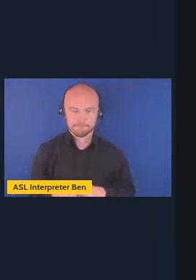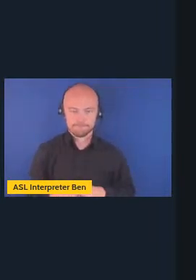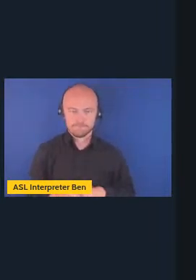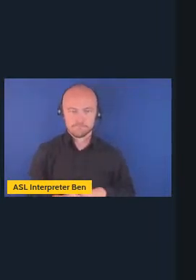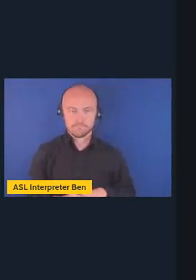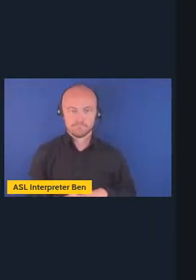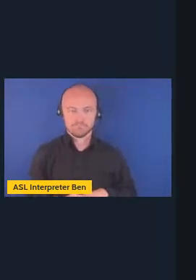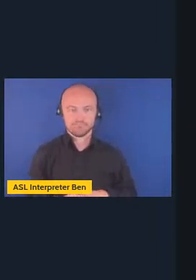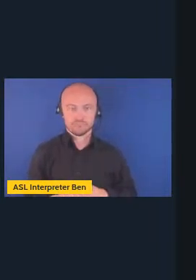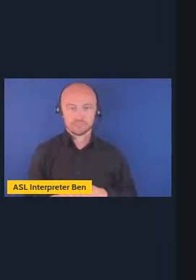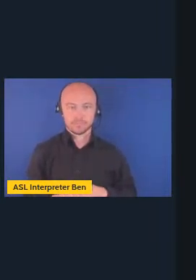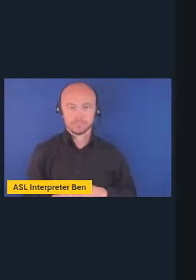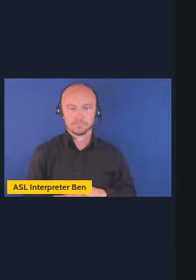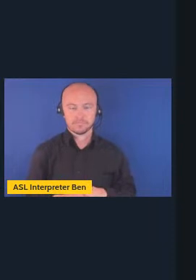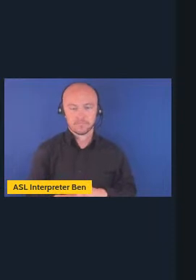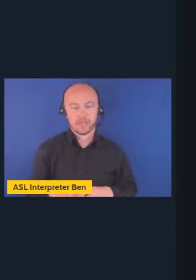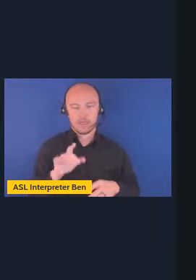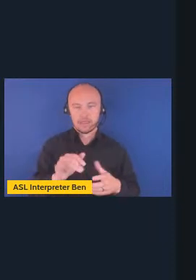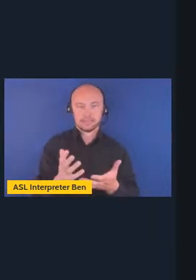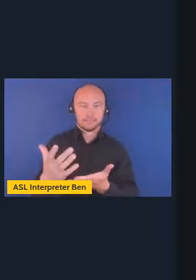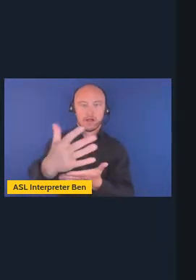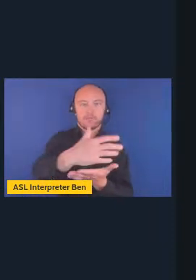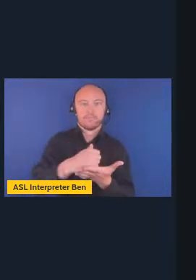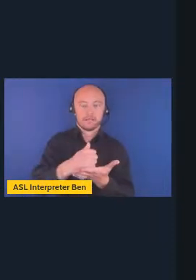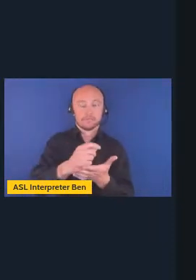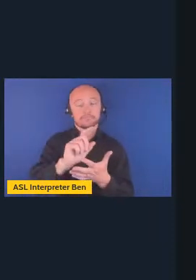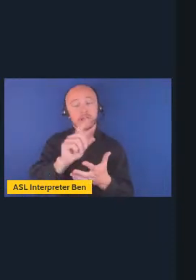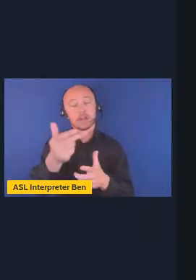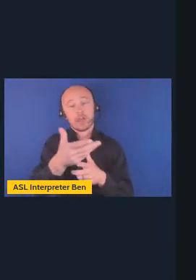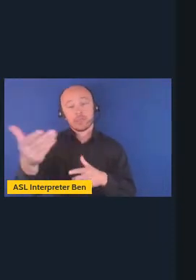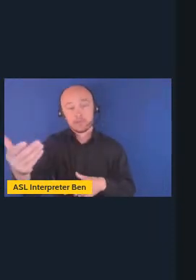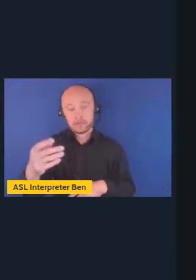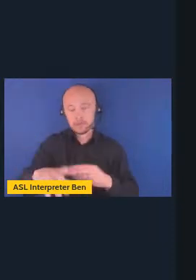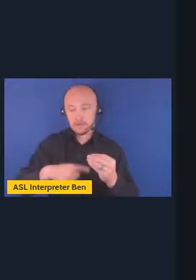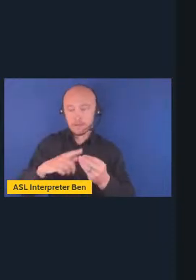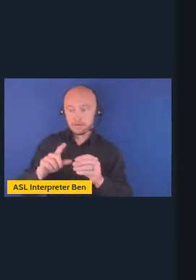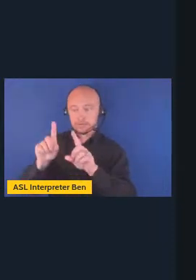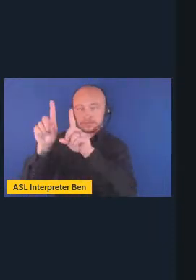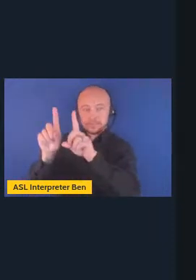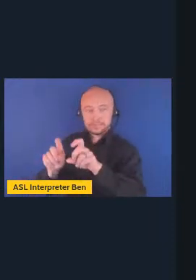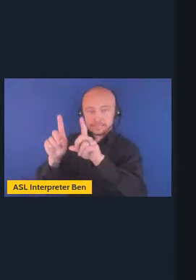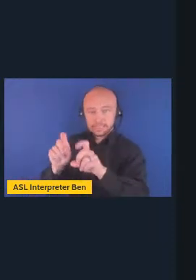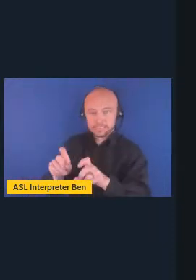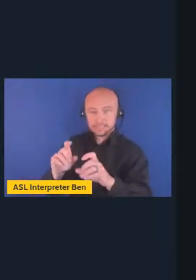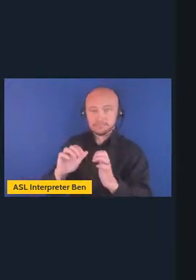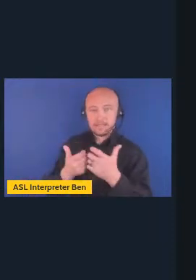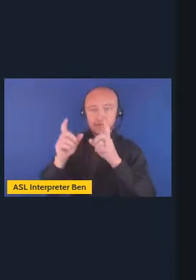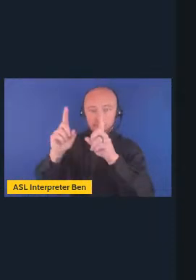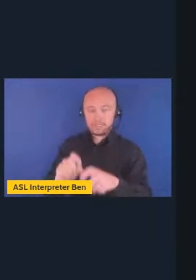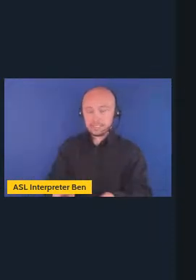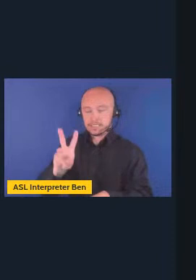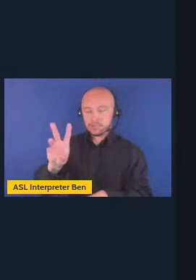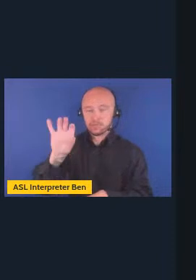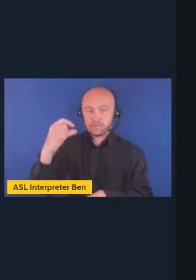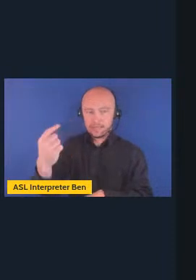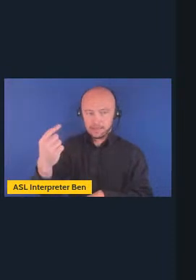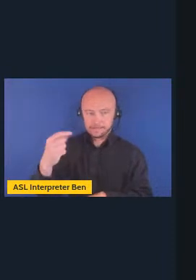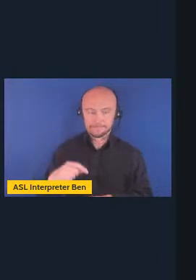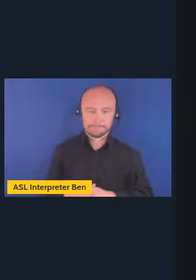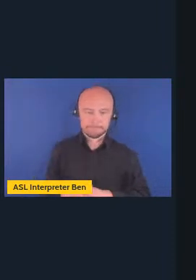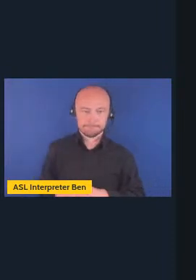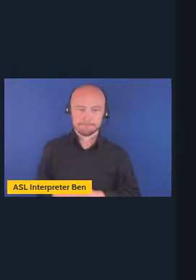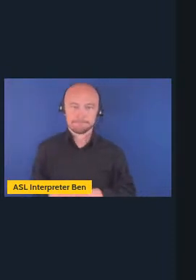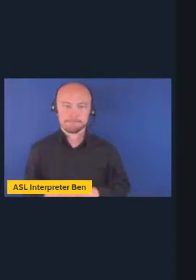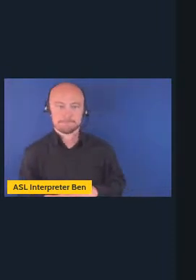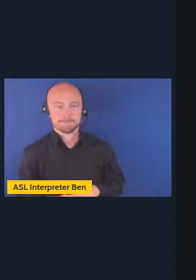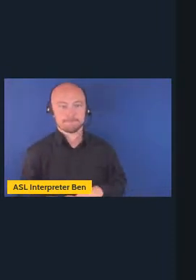So this is about compiling. The other thing is about testing. So how do I test a Winglang application? So now